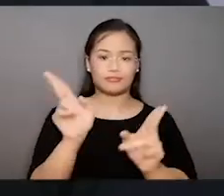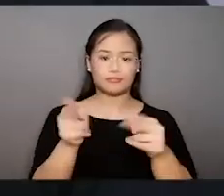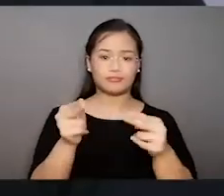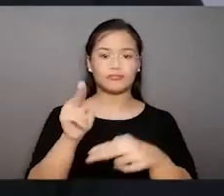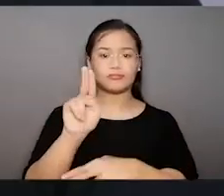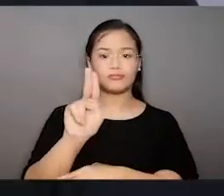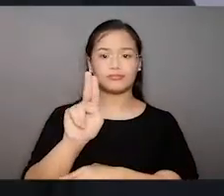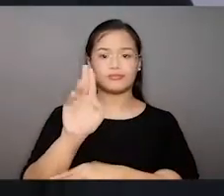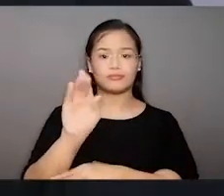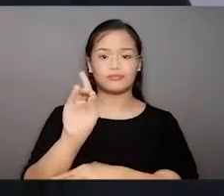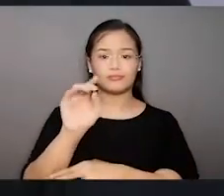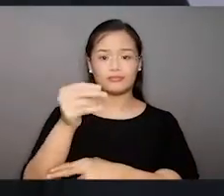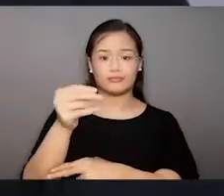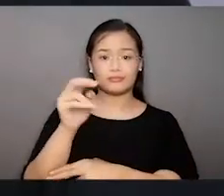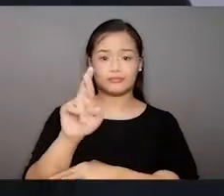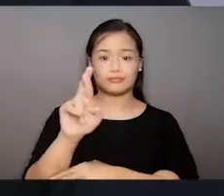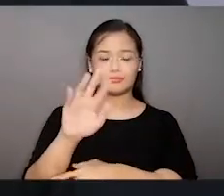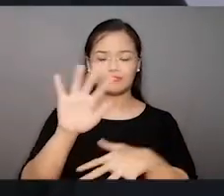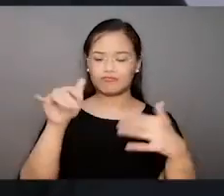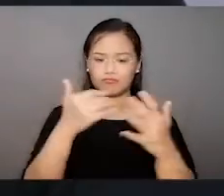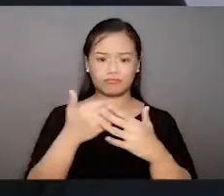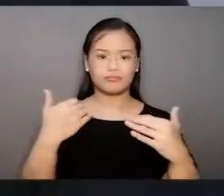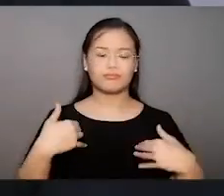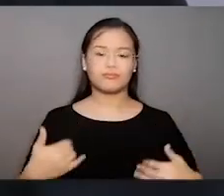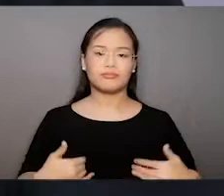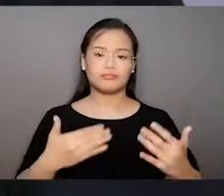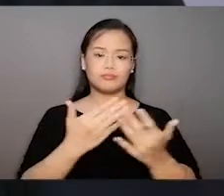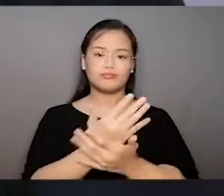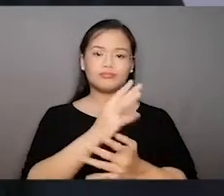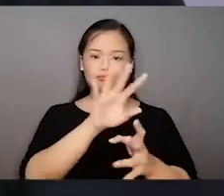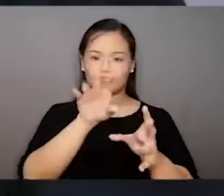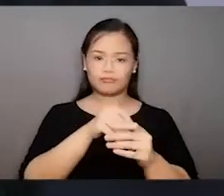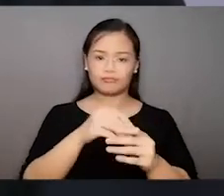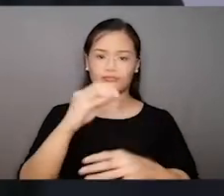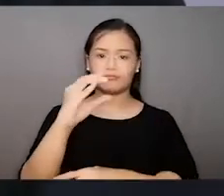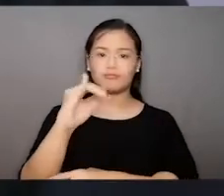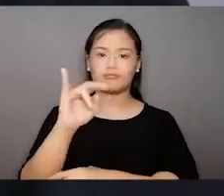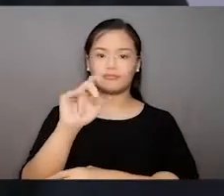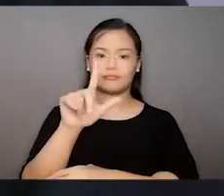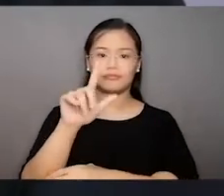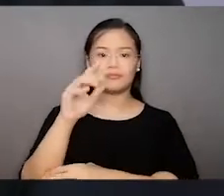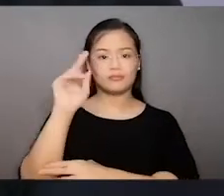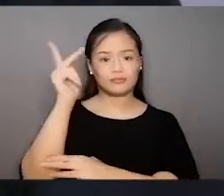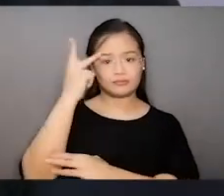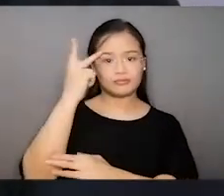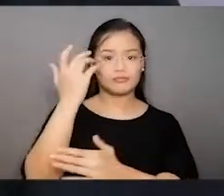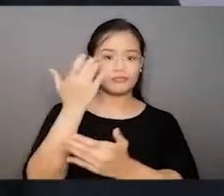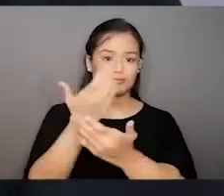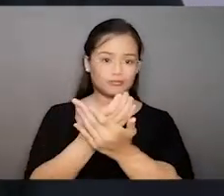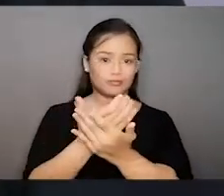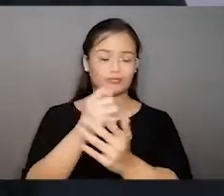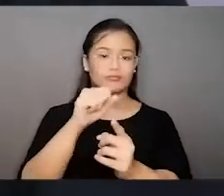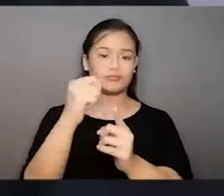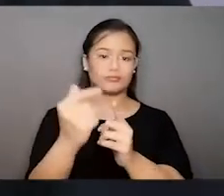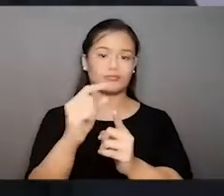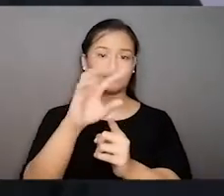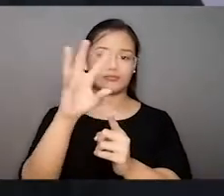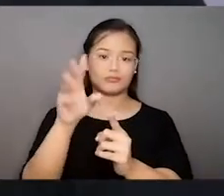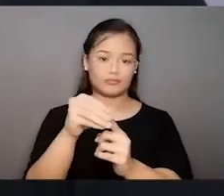UDHR encompasses all human rights: civil, political, economic, social,